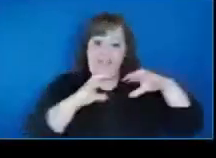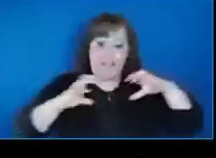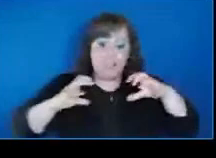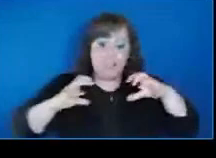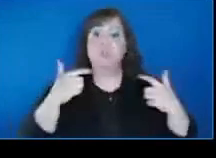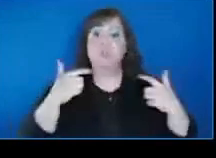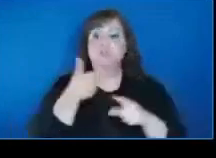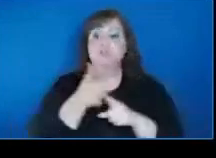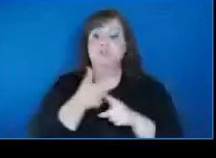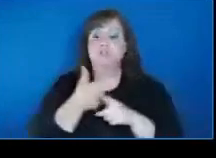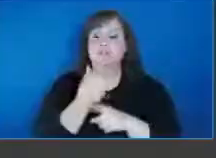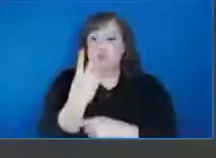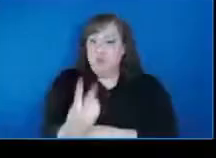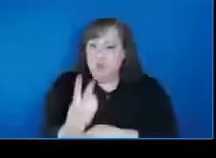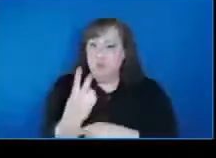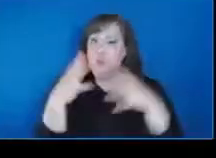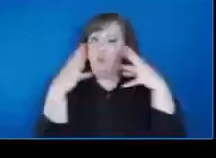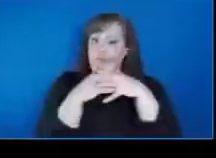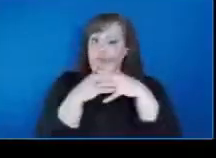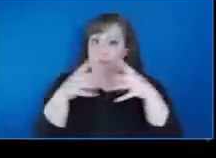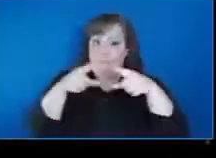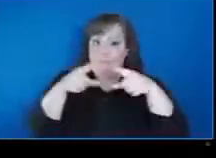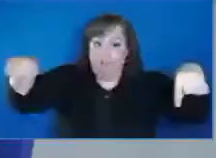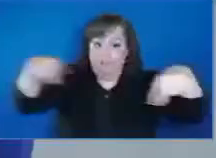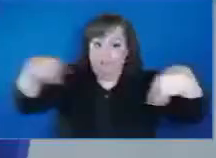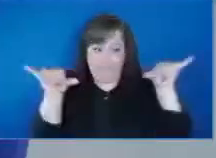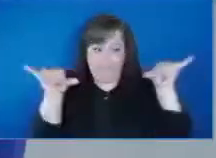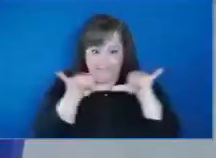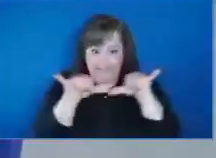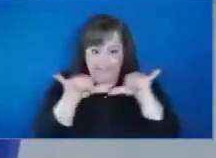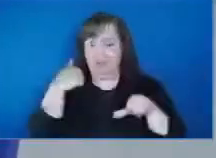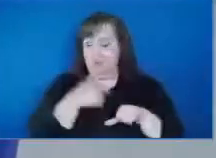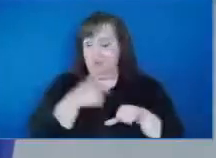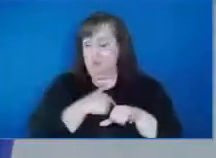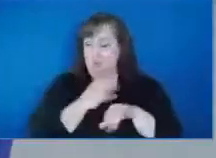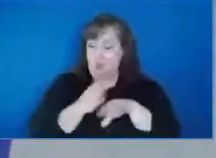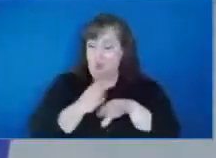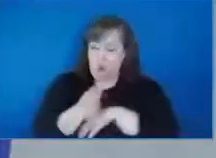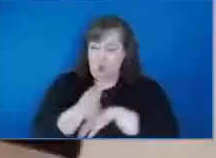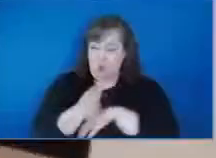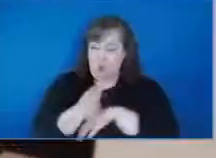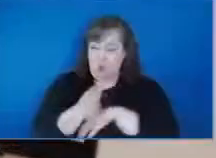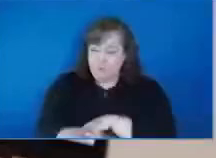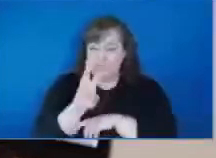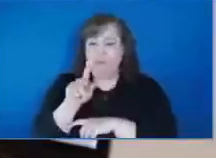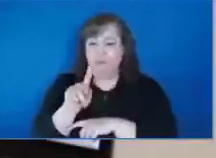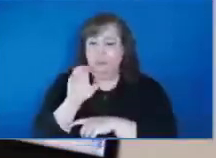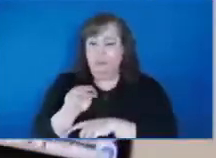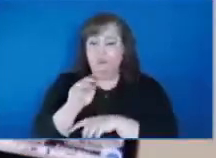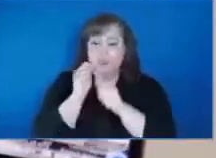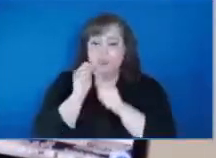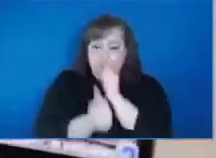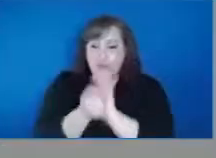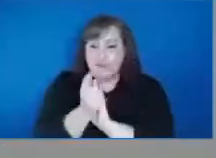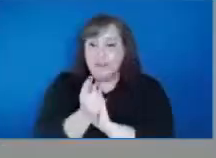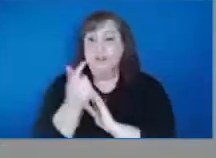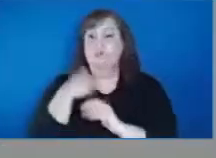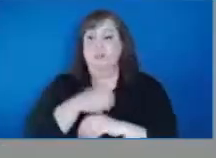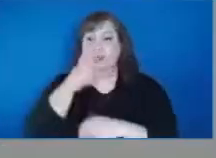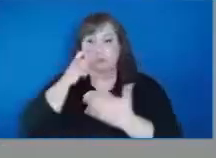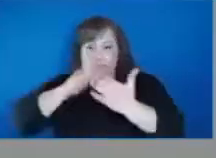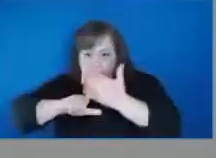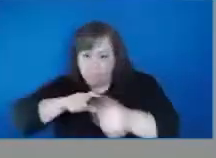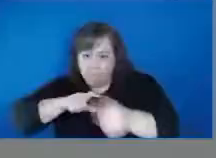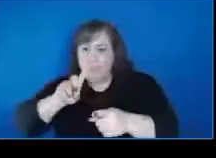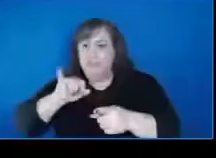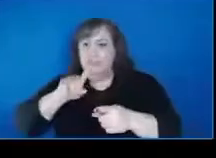We're flying at over 6 kilometers a second. 30 days out, we see 1 pixel on our field of view. You can see Didymos and Dimorphos as